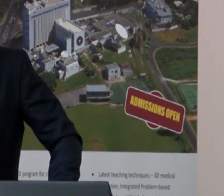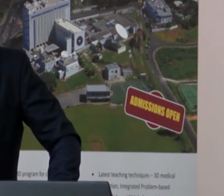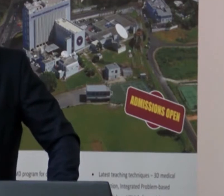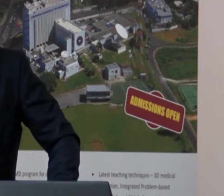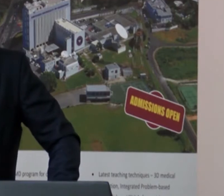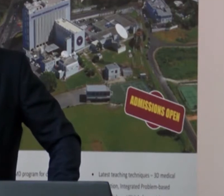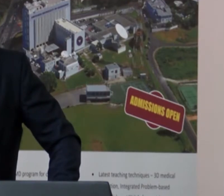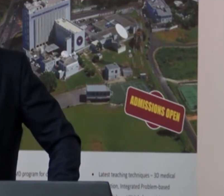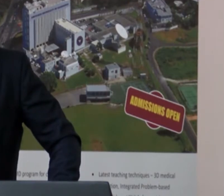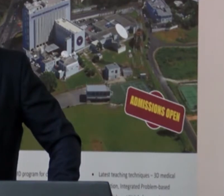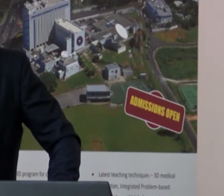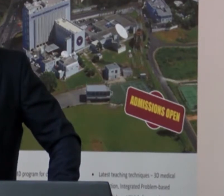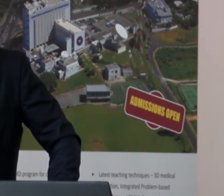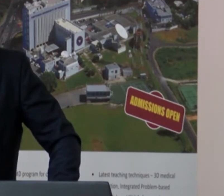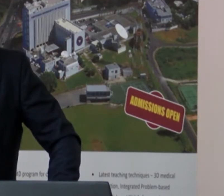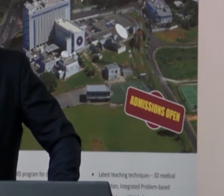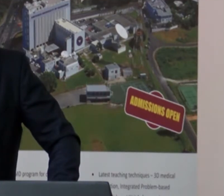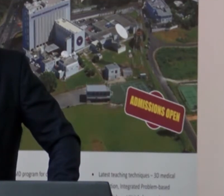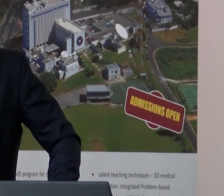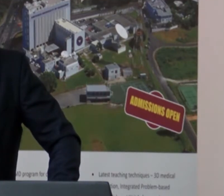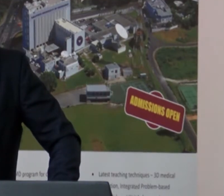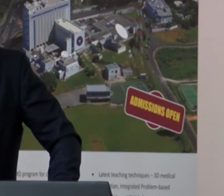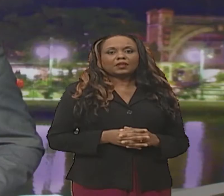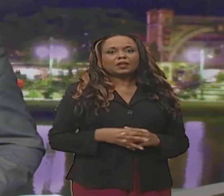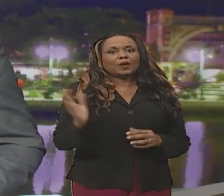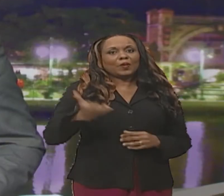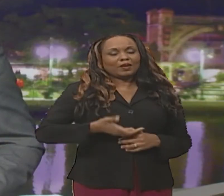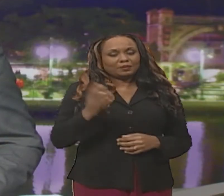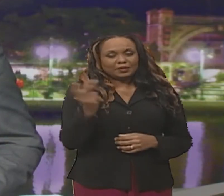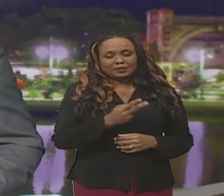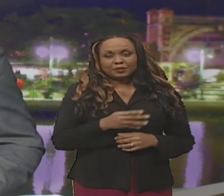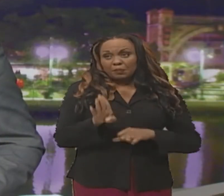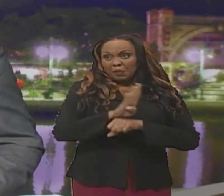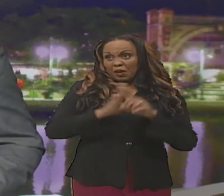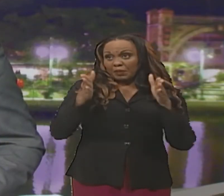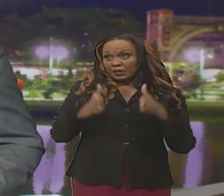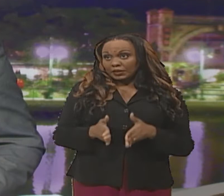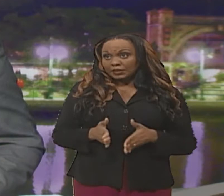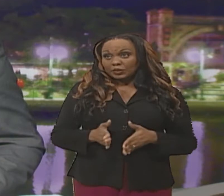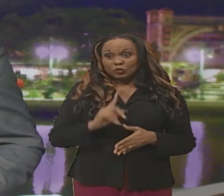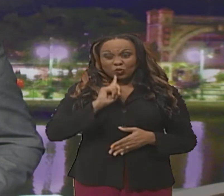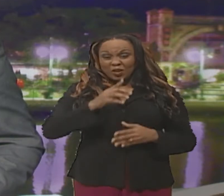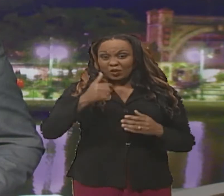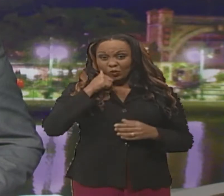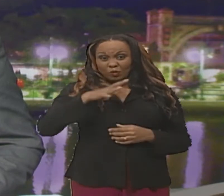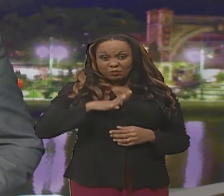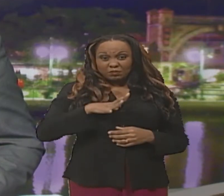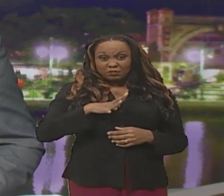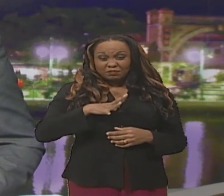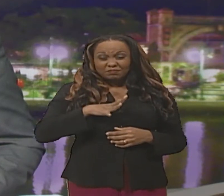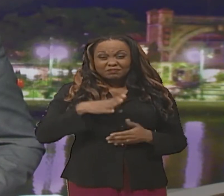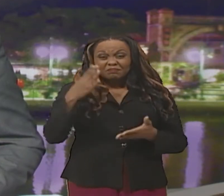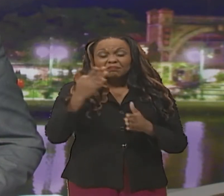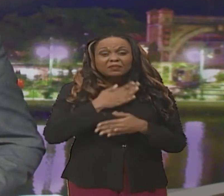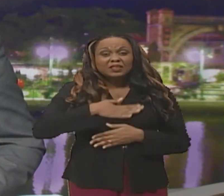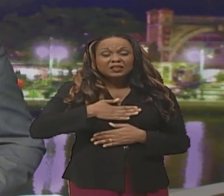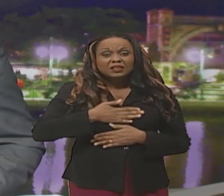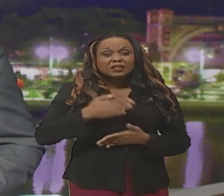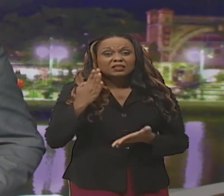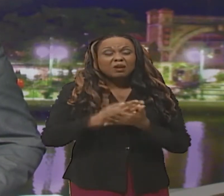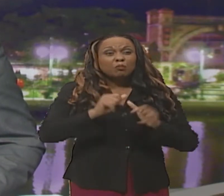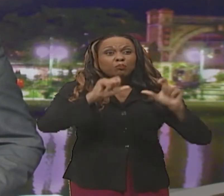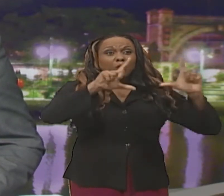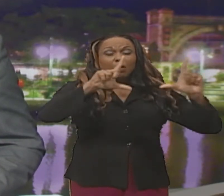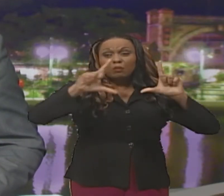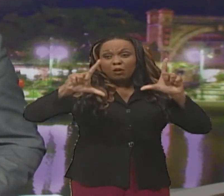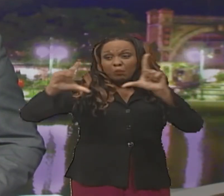and serve and protect against the NCDs worldwide. Barbadians, especially women, are being told to stop posting everything